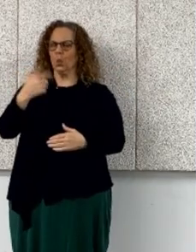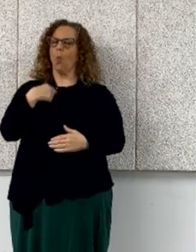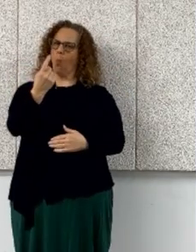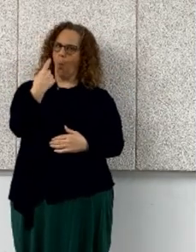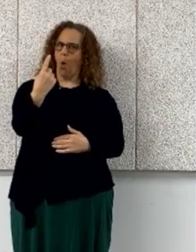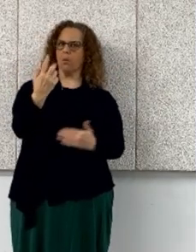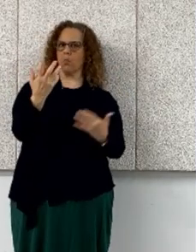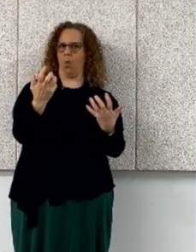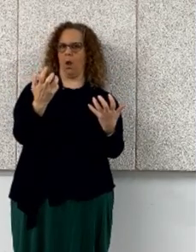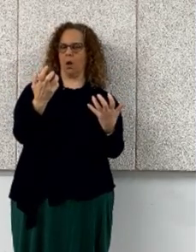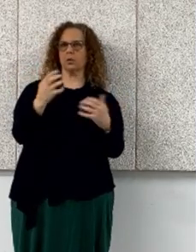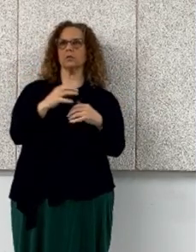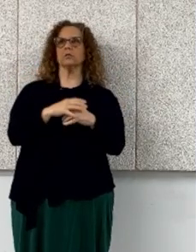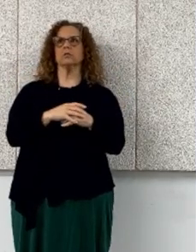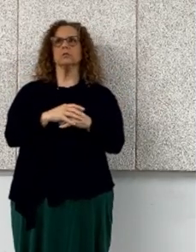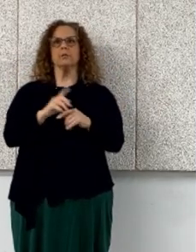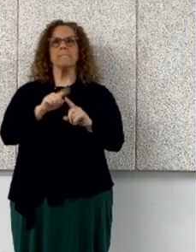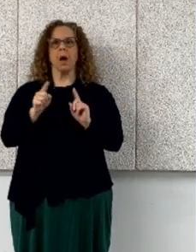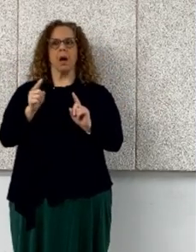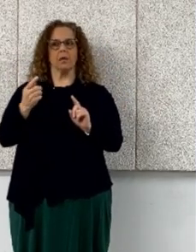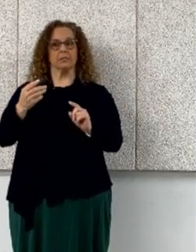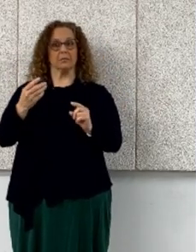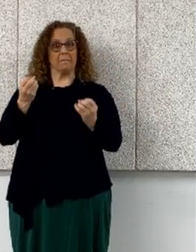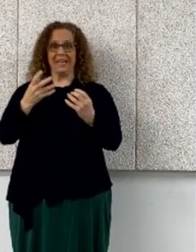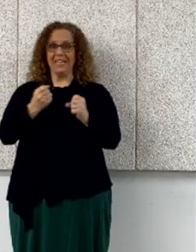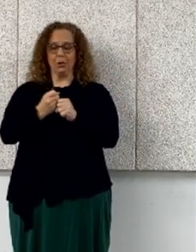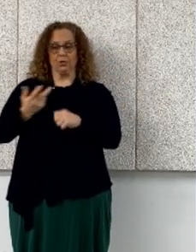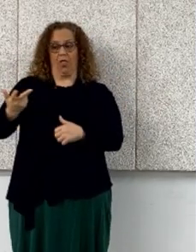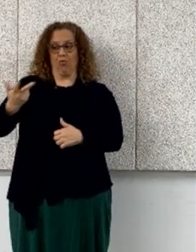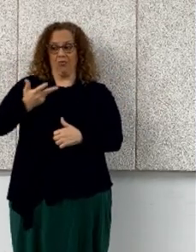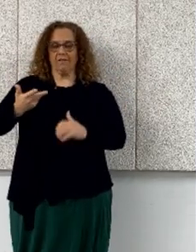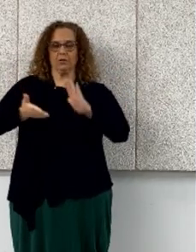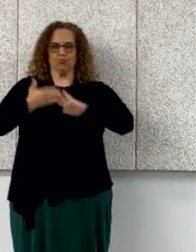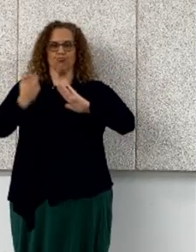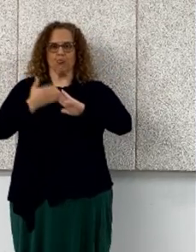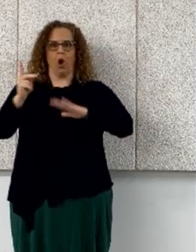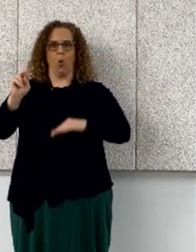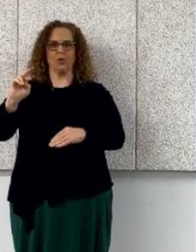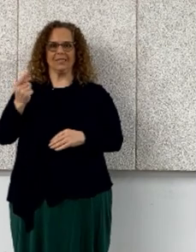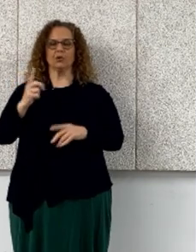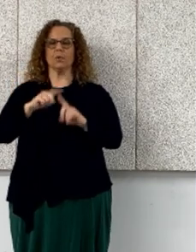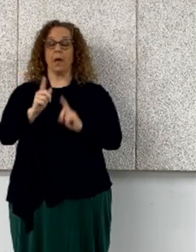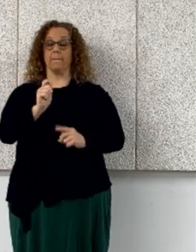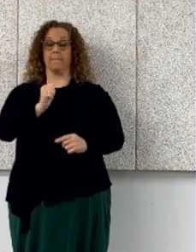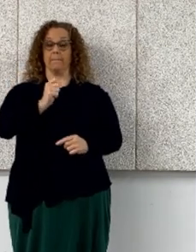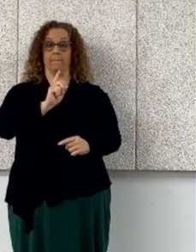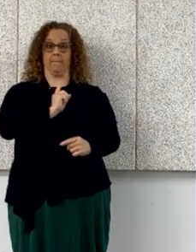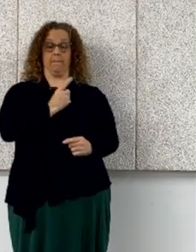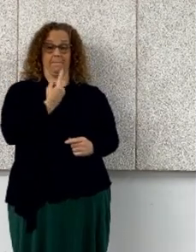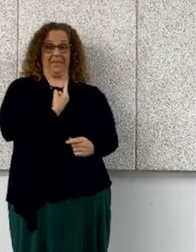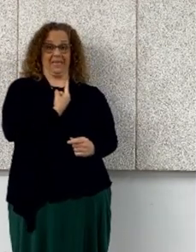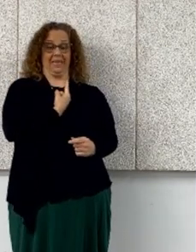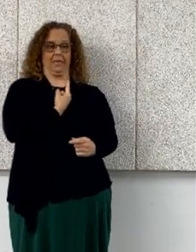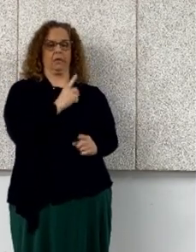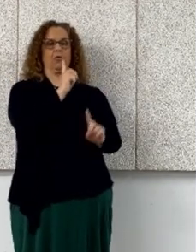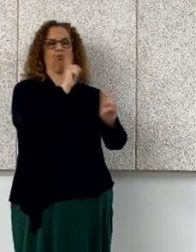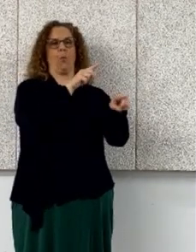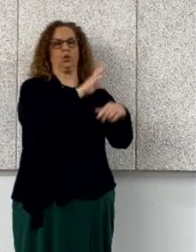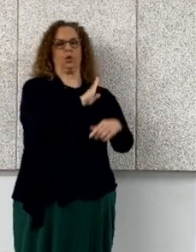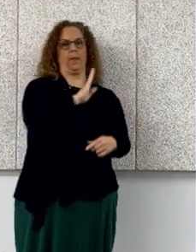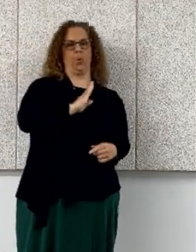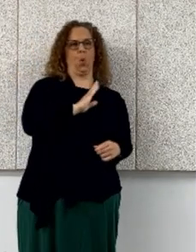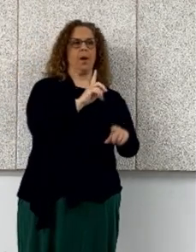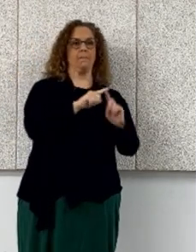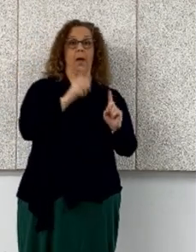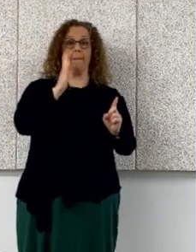for many years, and the three of us were really running the organization together, but I was sole report to the board. But I didn't make decisions